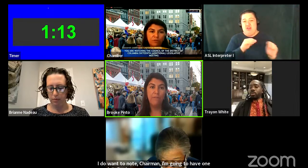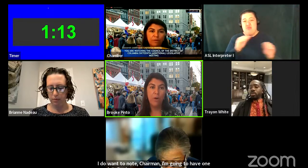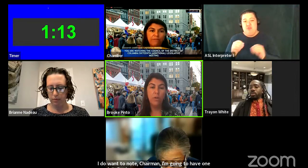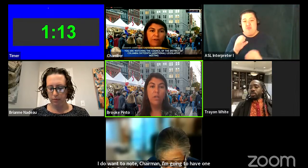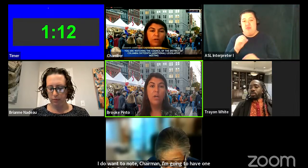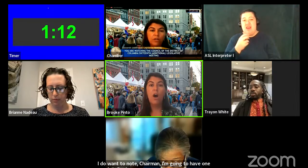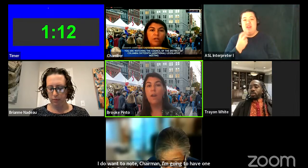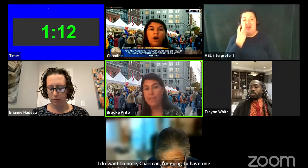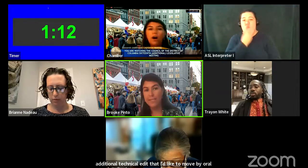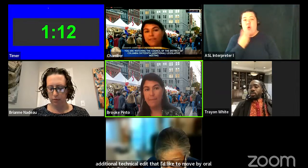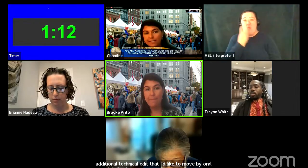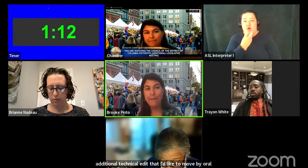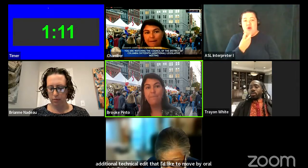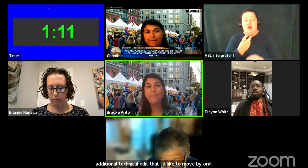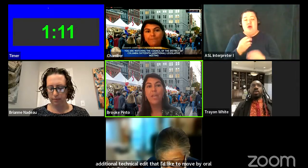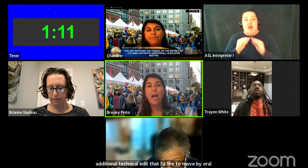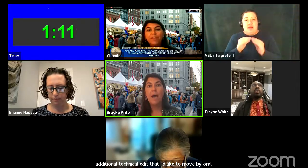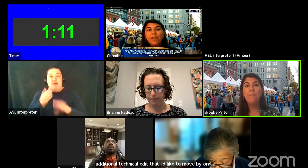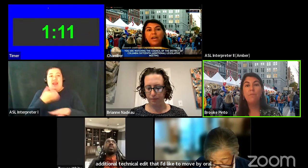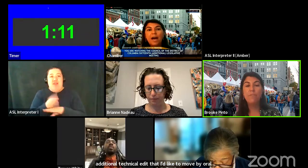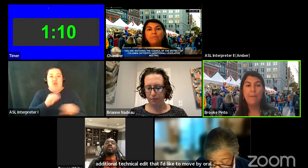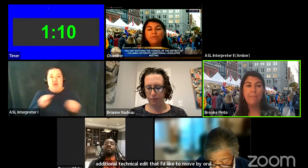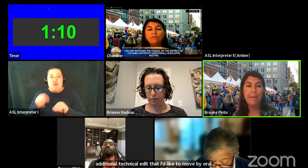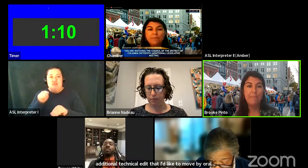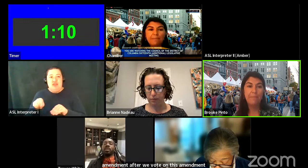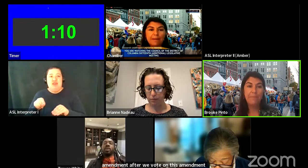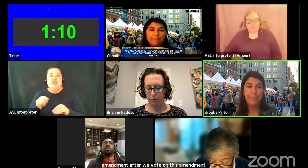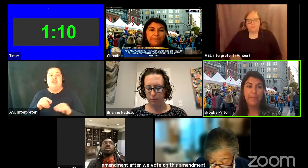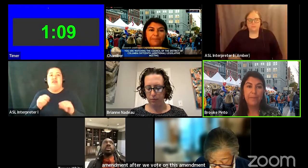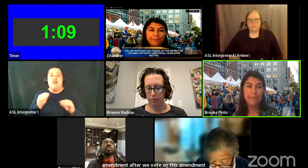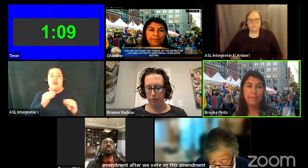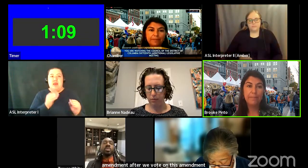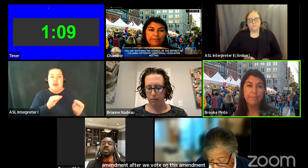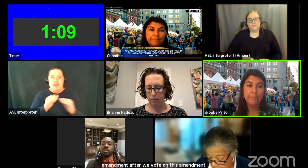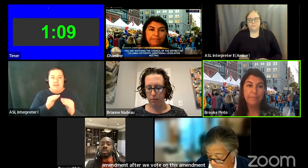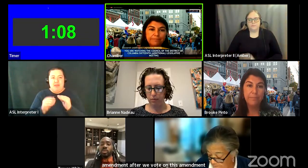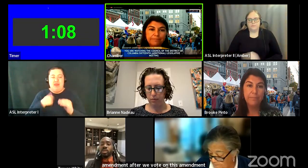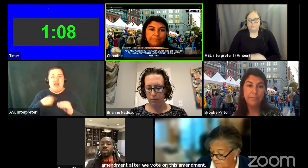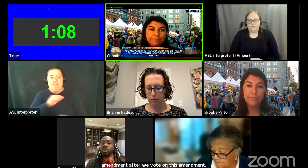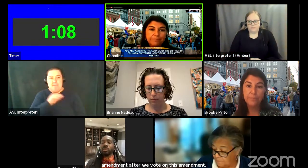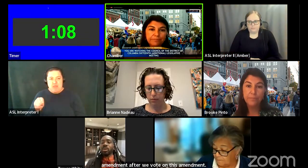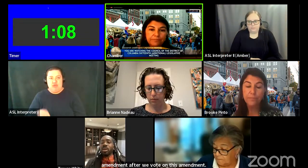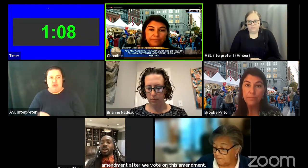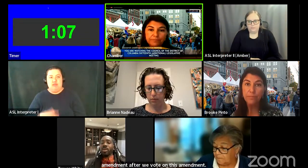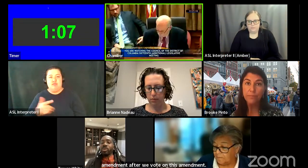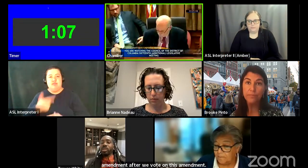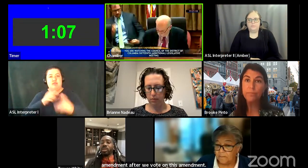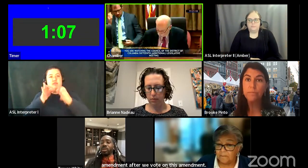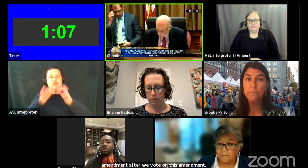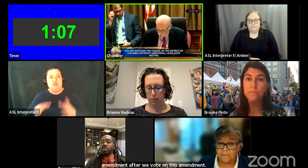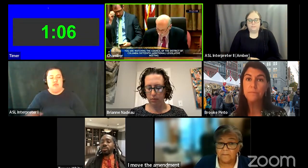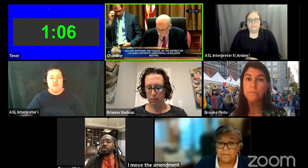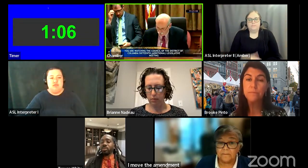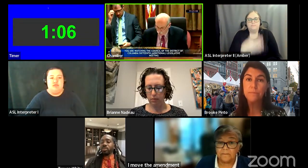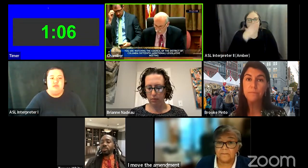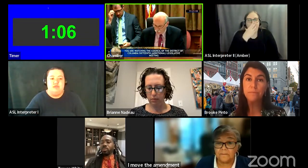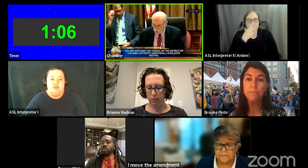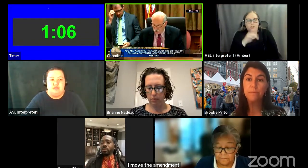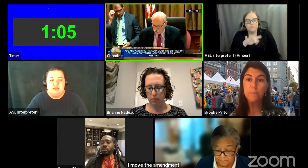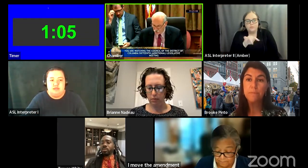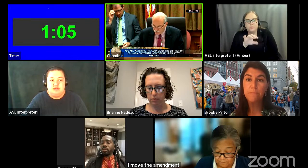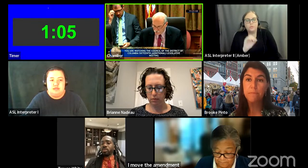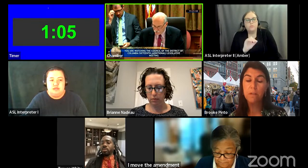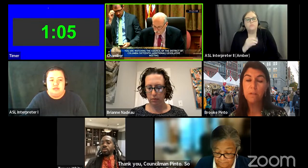after we vote on this amendment. I move the amendment. Thank you, Councilmember Pinto. So the amendment